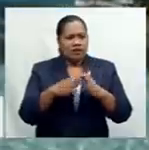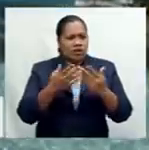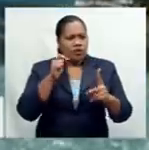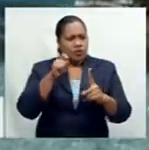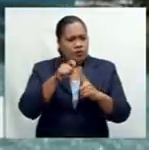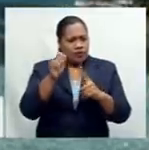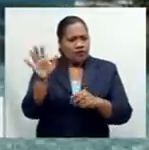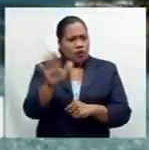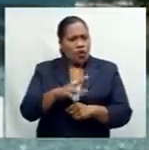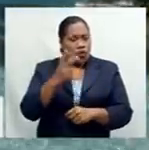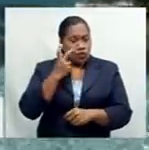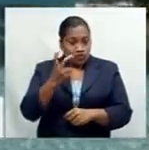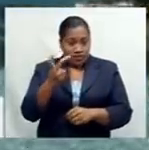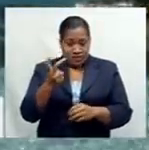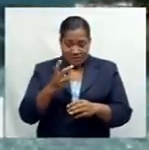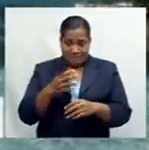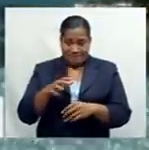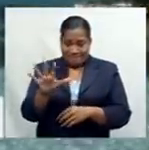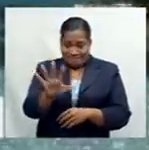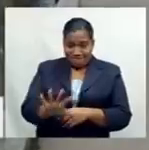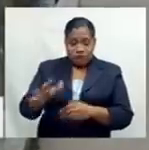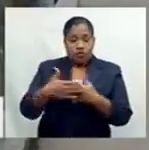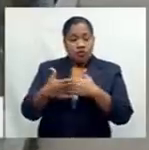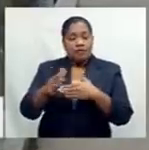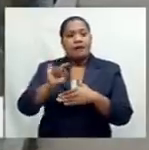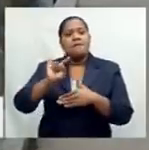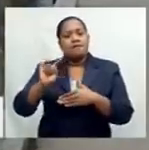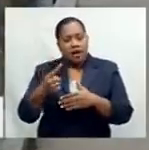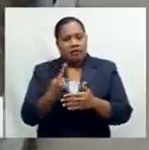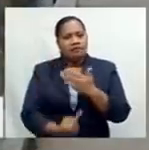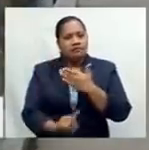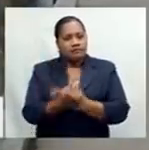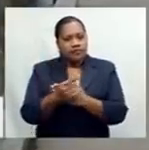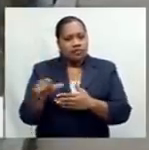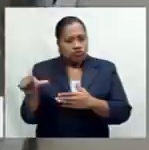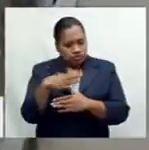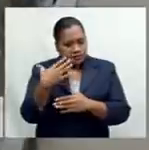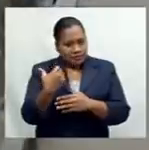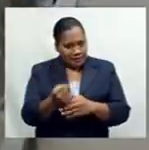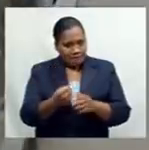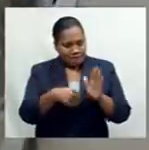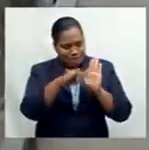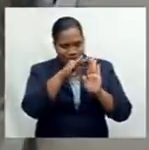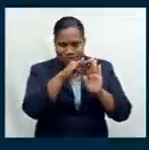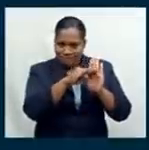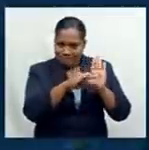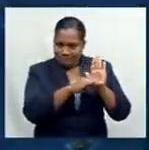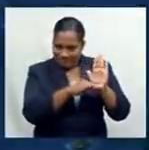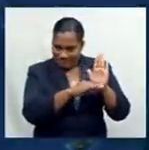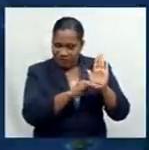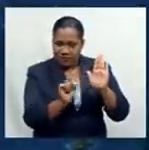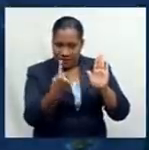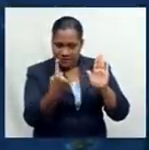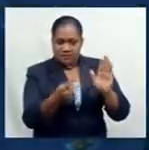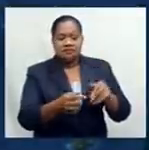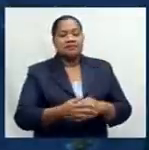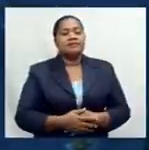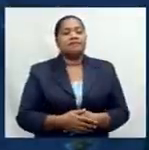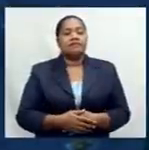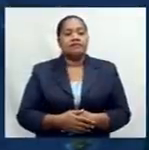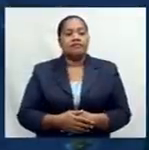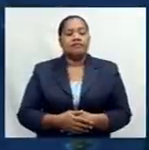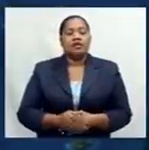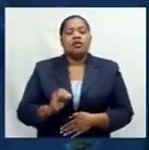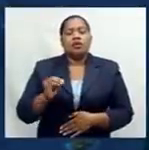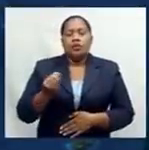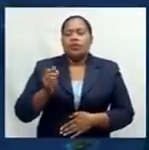tourism operators to open. However, they will need to pass a certain criteria first. So ideally, you need to have